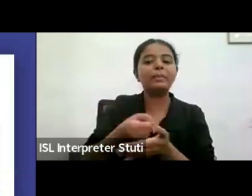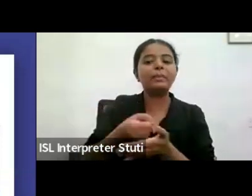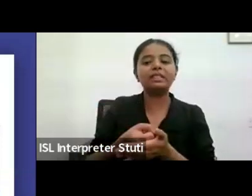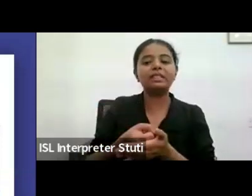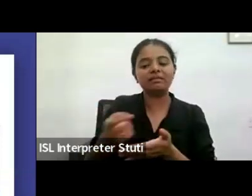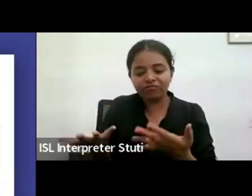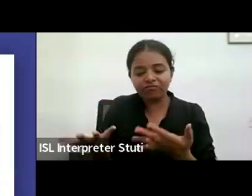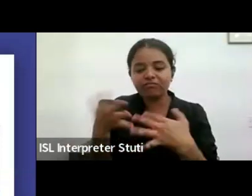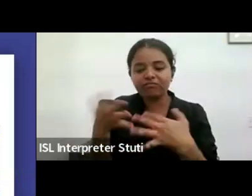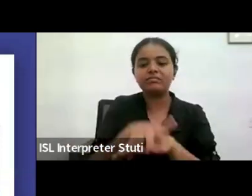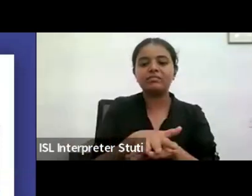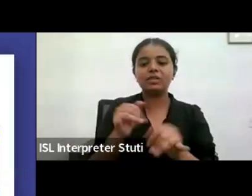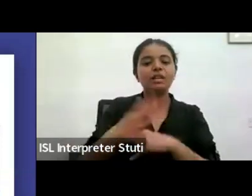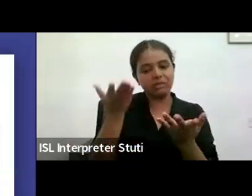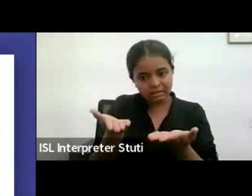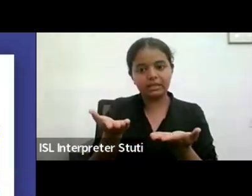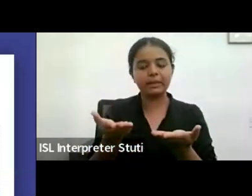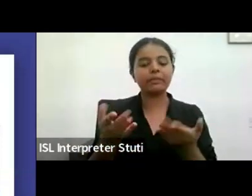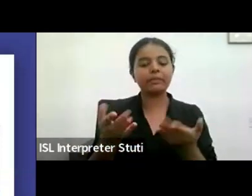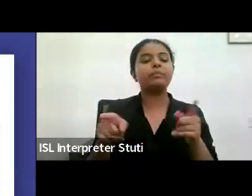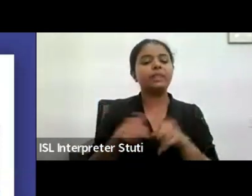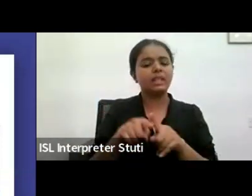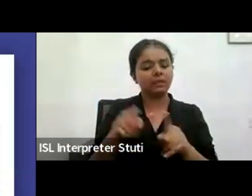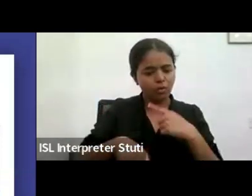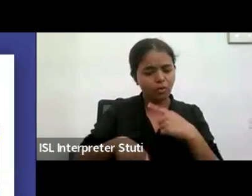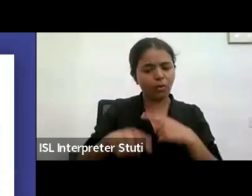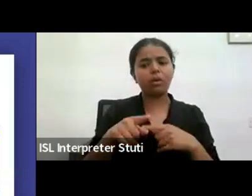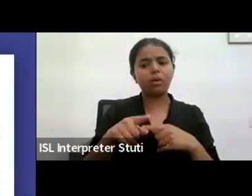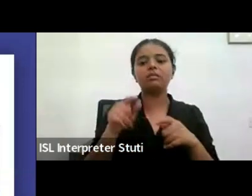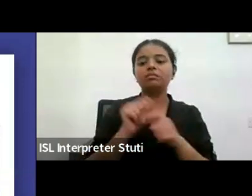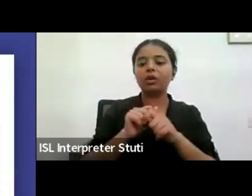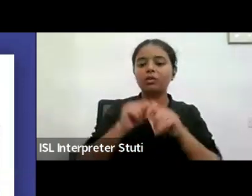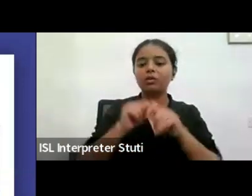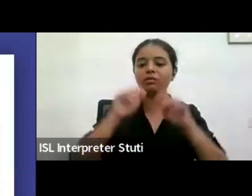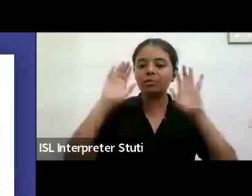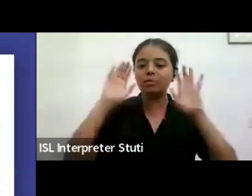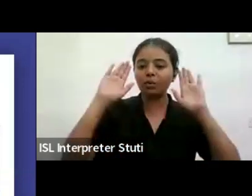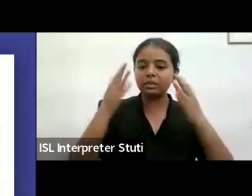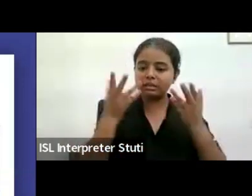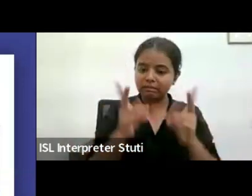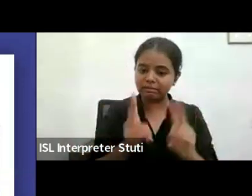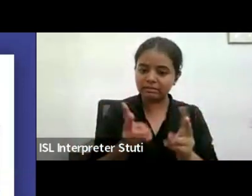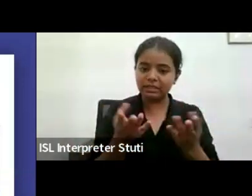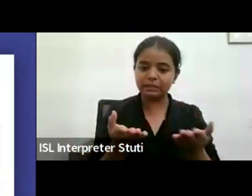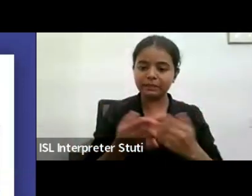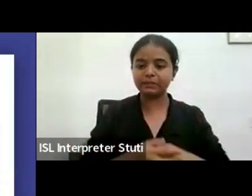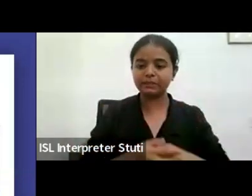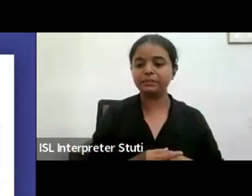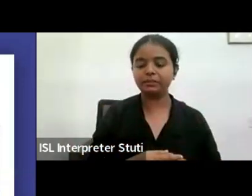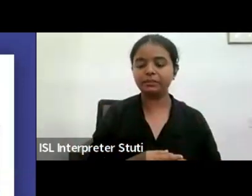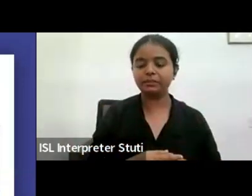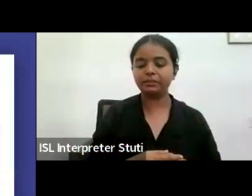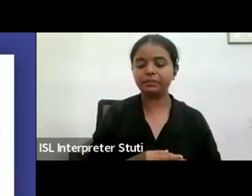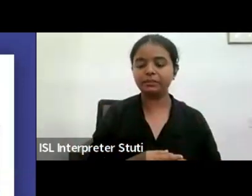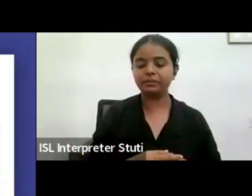society. And we work on those things so that there is a difference in the care plans we make when we